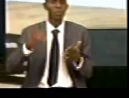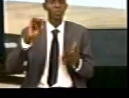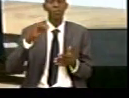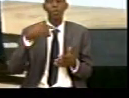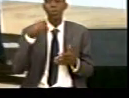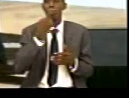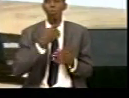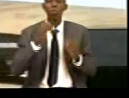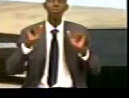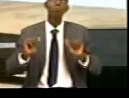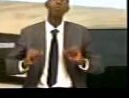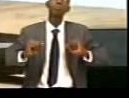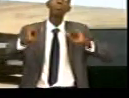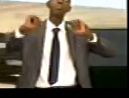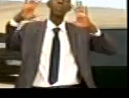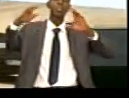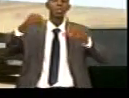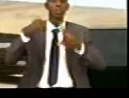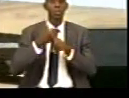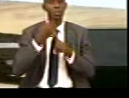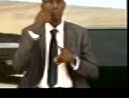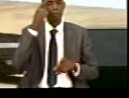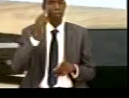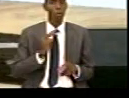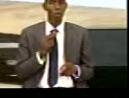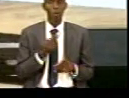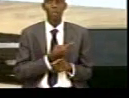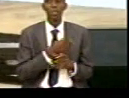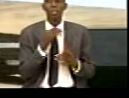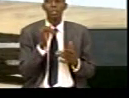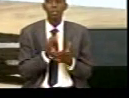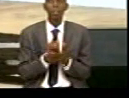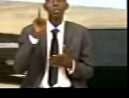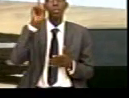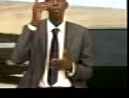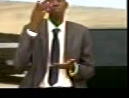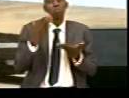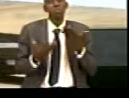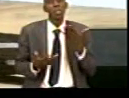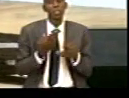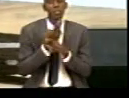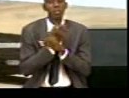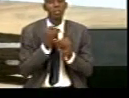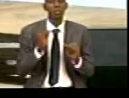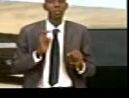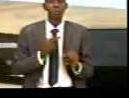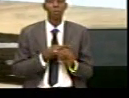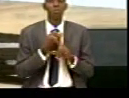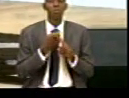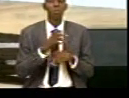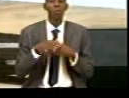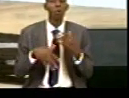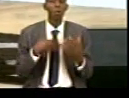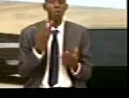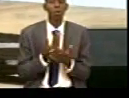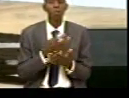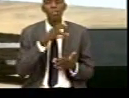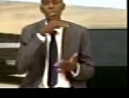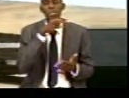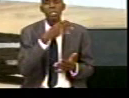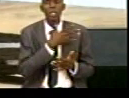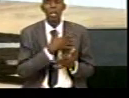gave himself for us, that he might redeem us from all iniquity